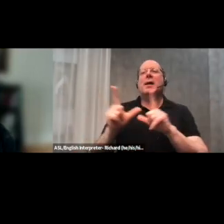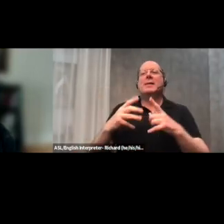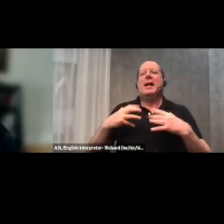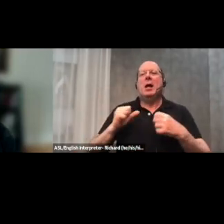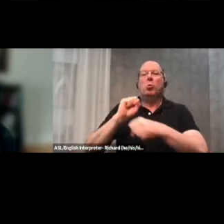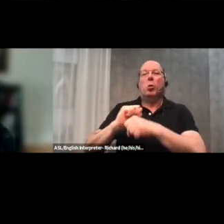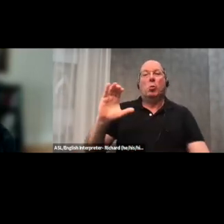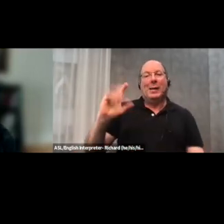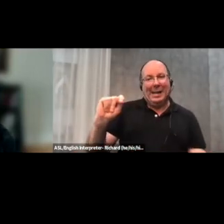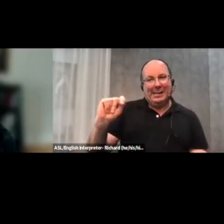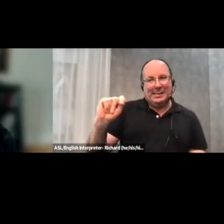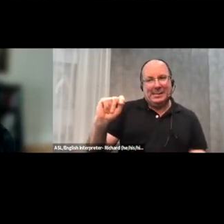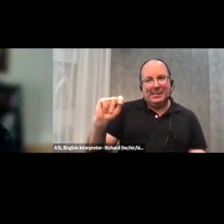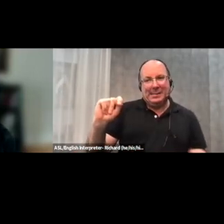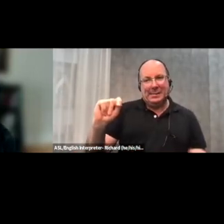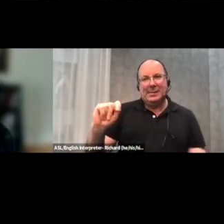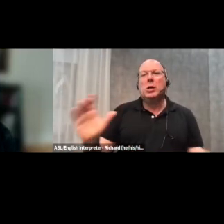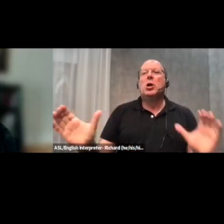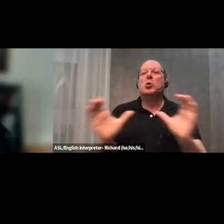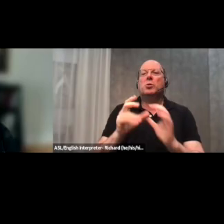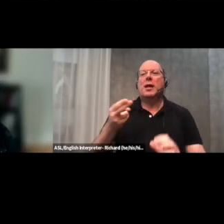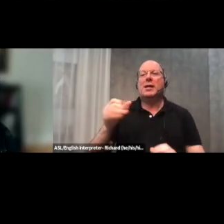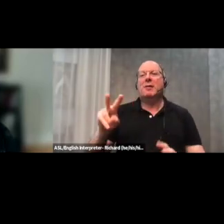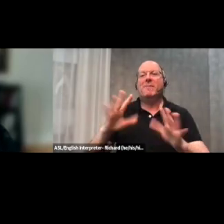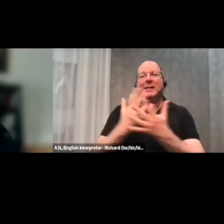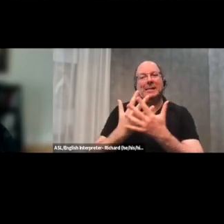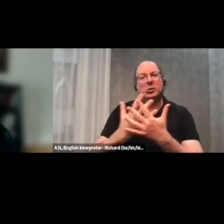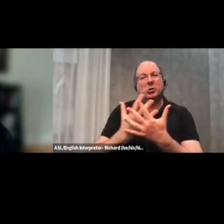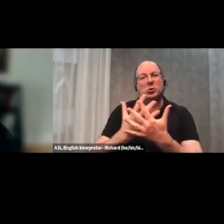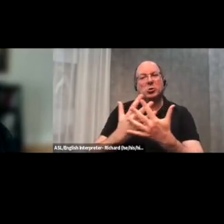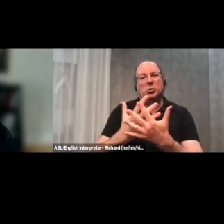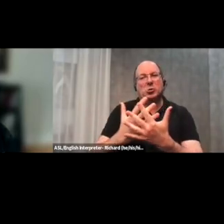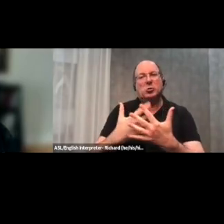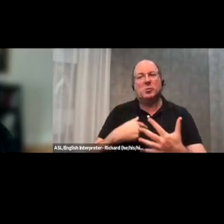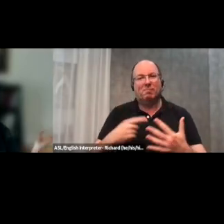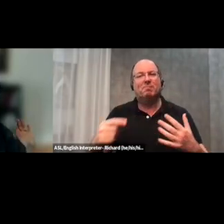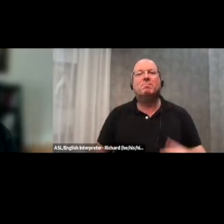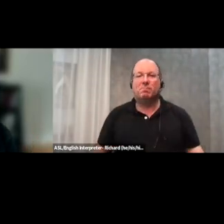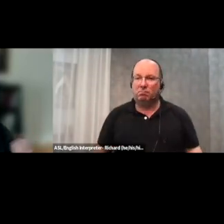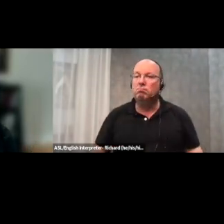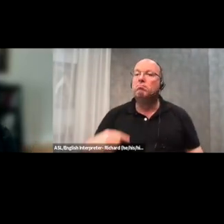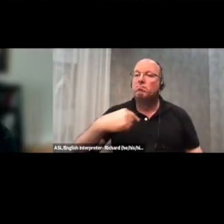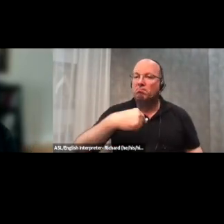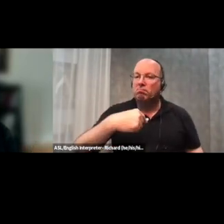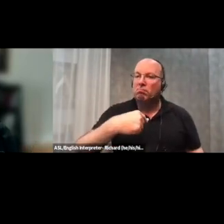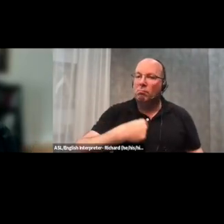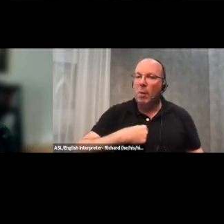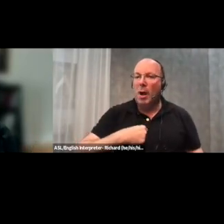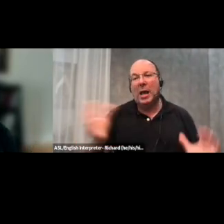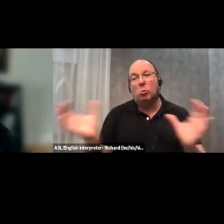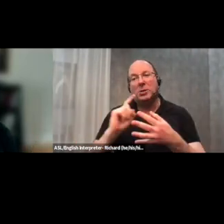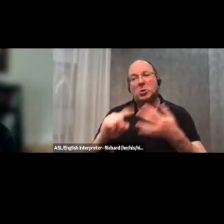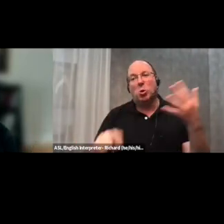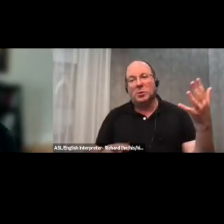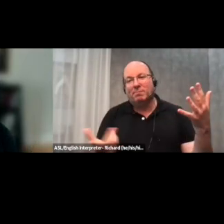in Connecticut and a certified HIV tester. So those are my, I guess, credentials if you are